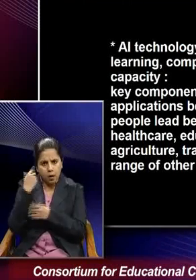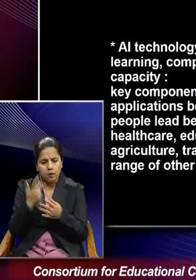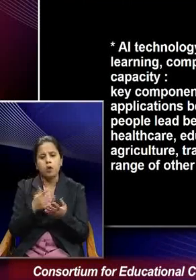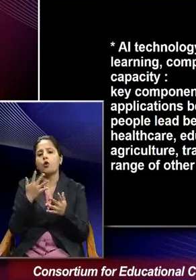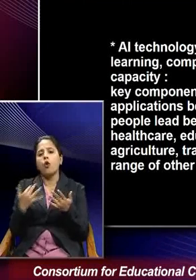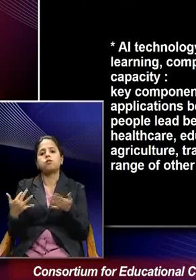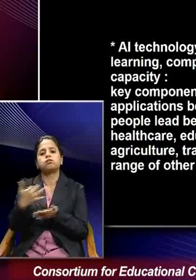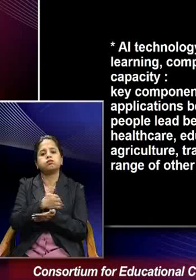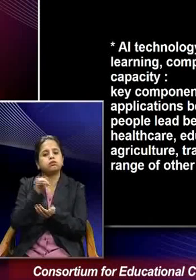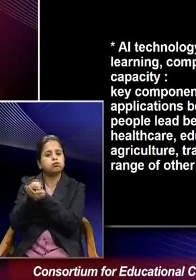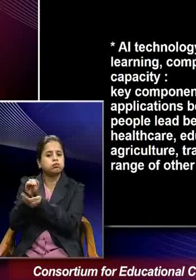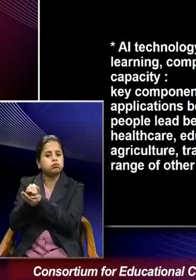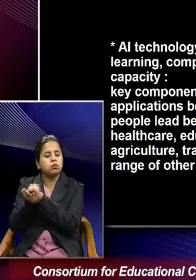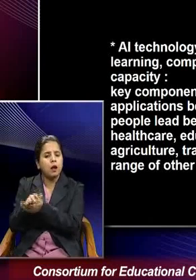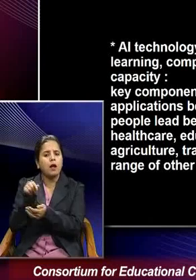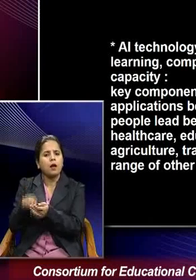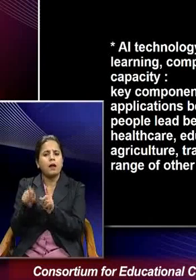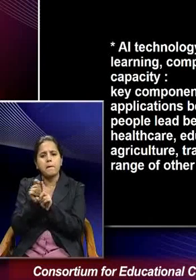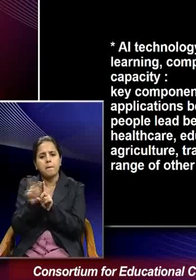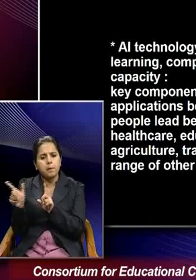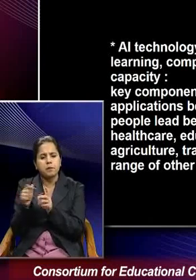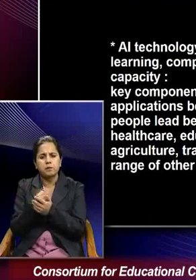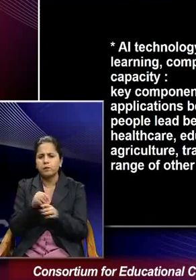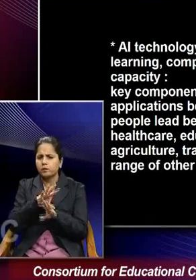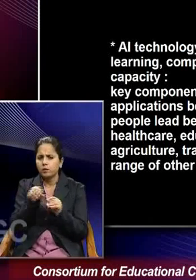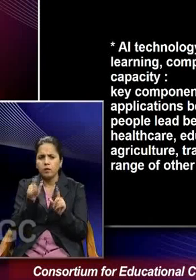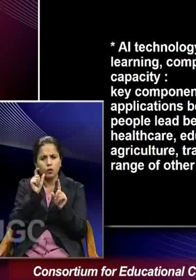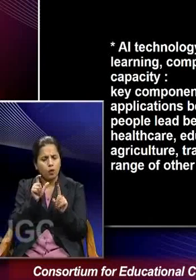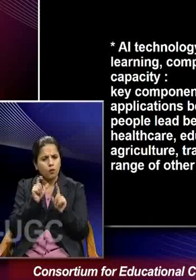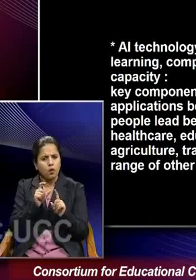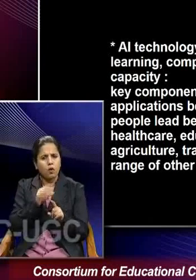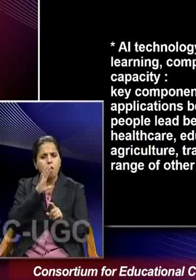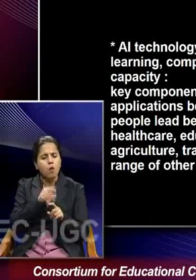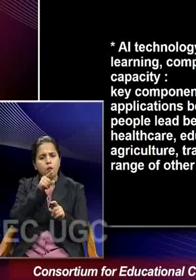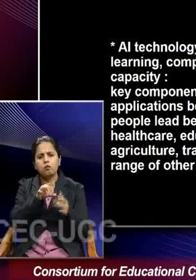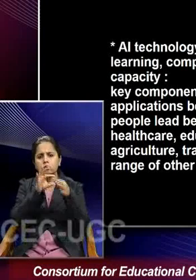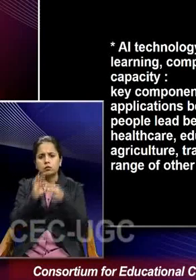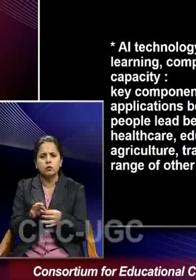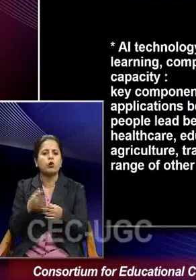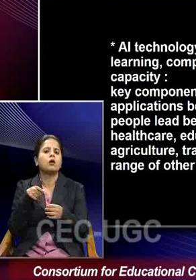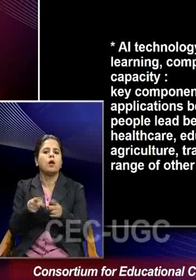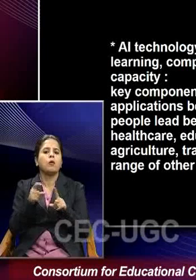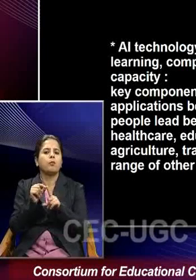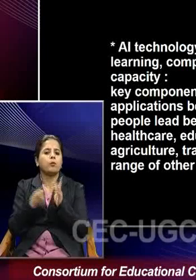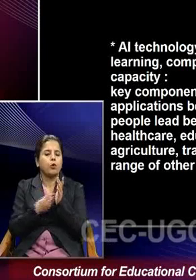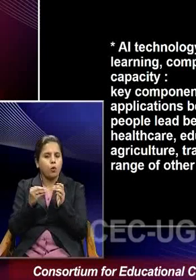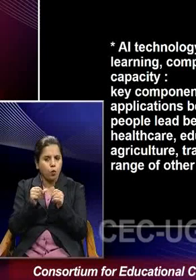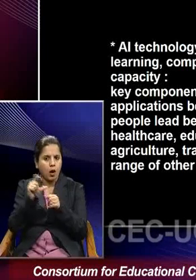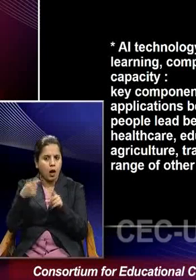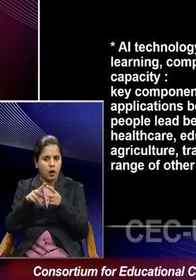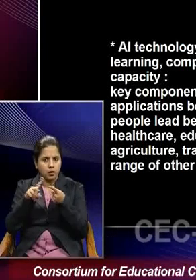storage capacities, now all these terms are key components of the proactive tools